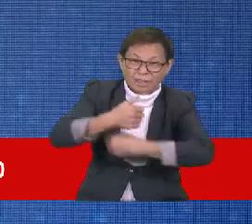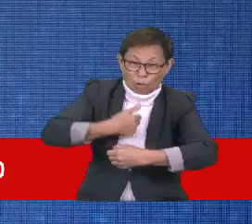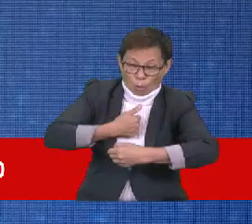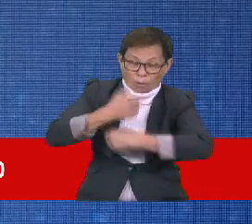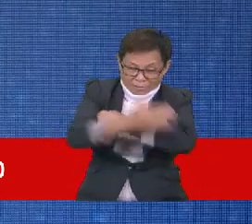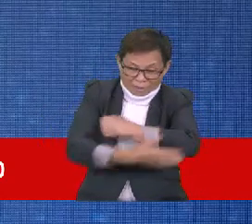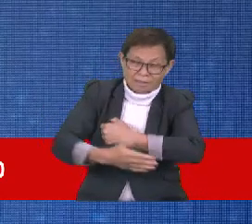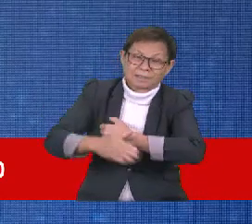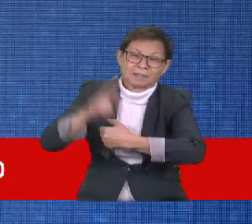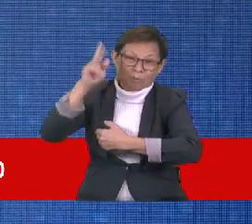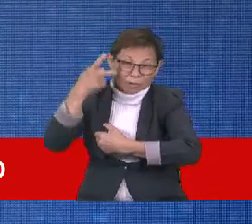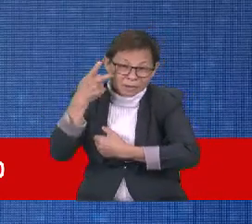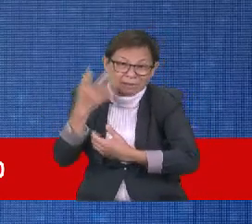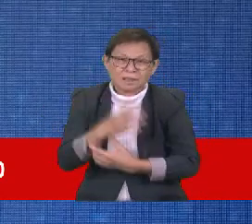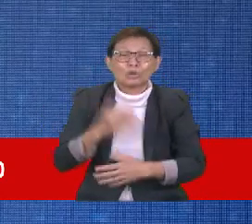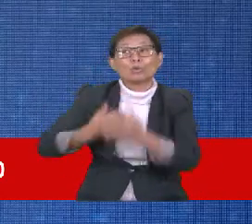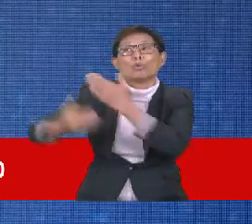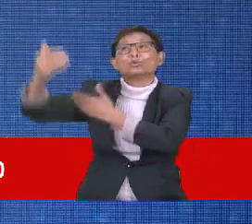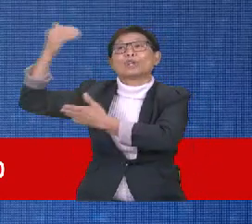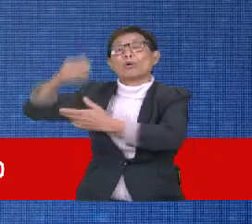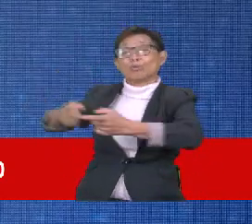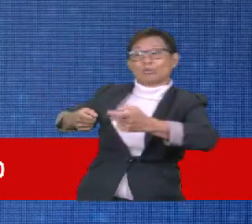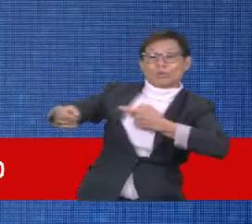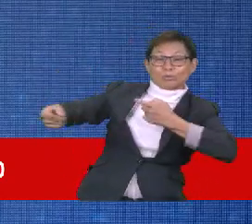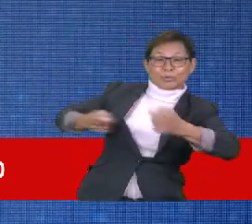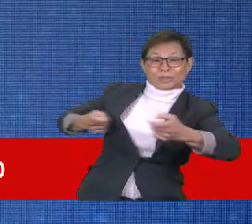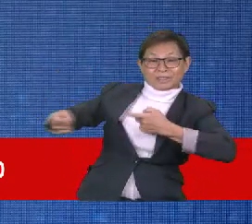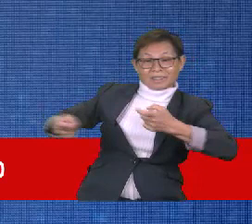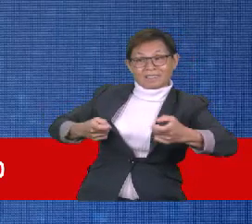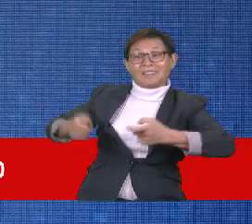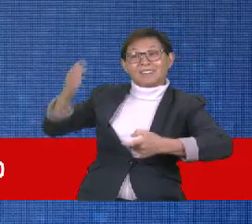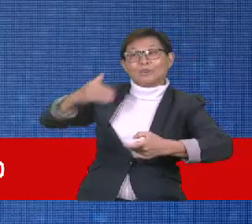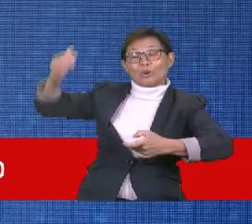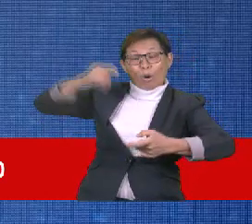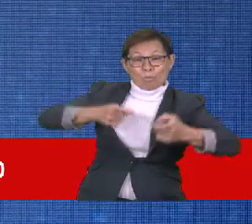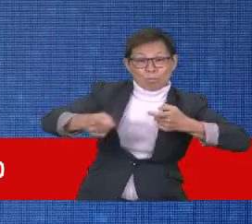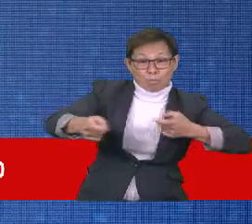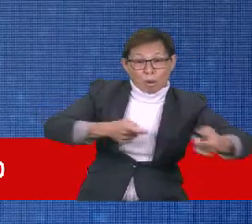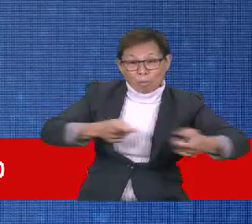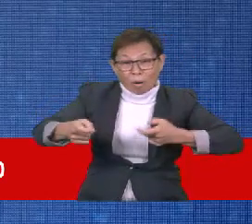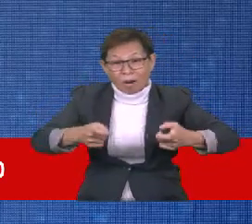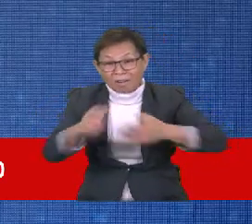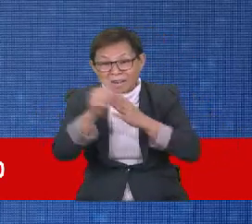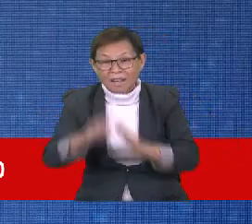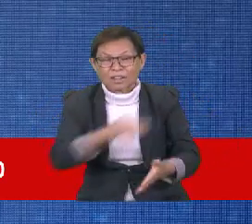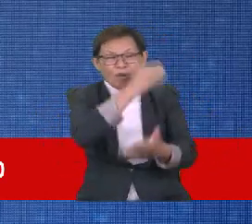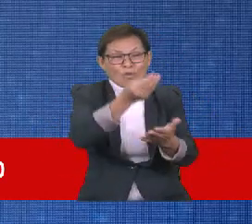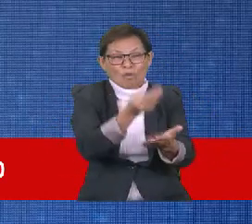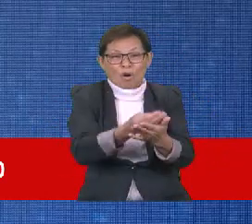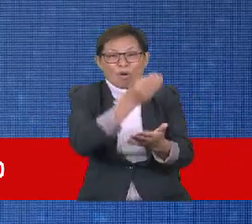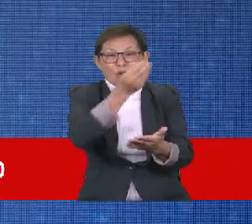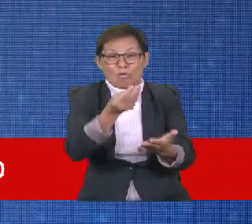Those days, of course, we are ruled by somewhat authoritarian leaders. And the finance ministry, of course, the